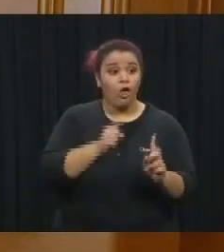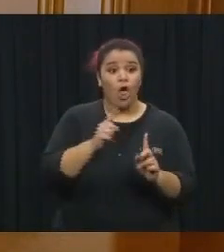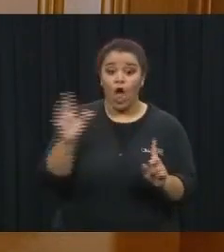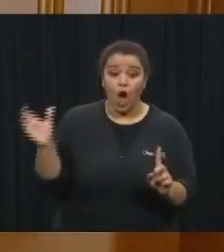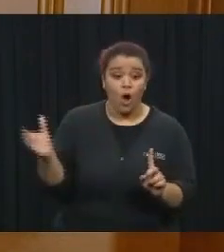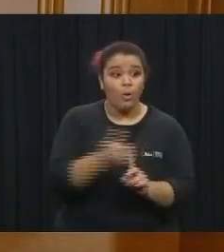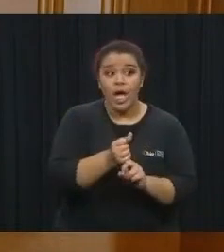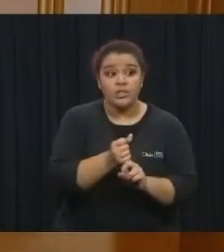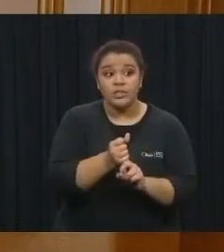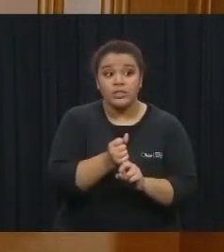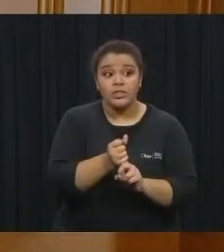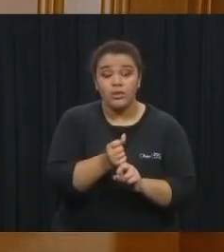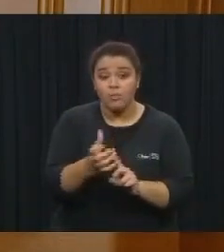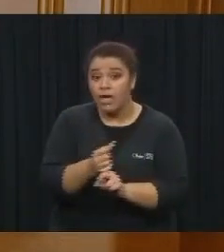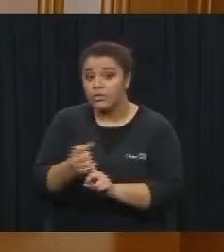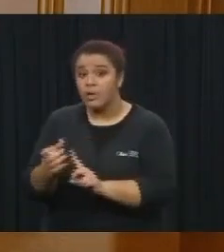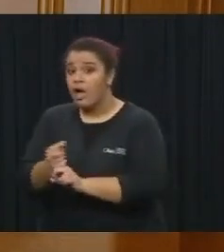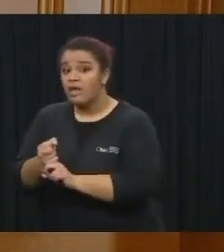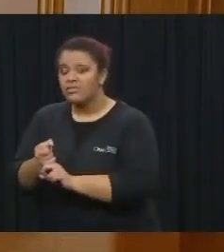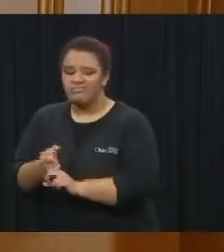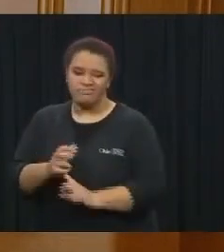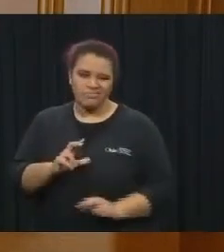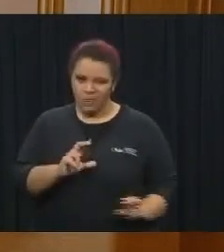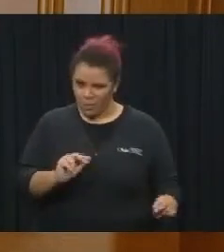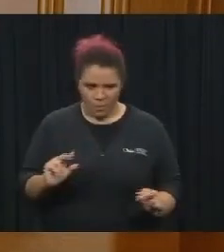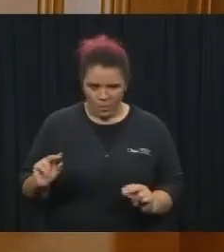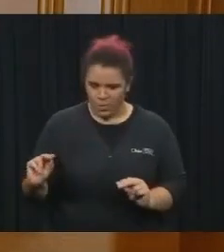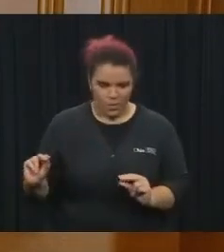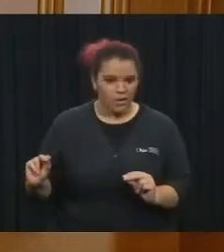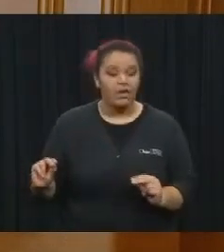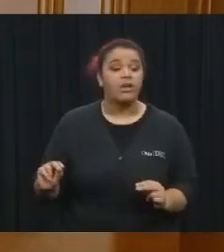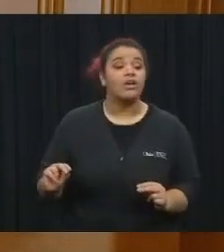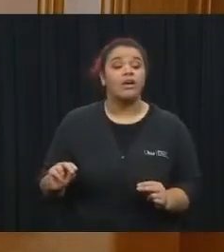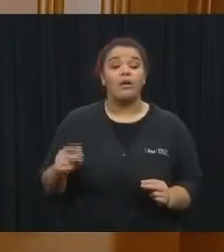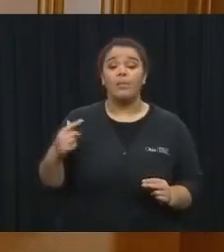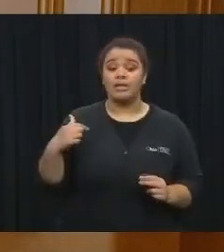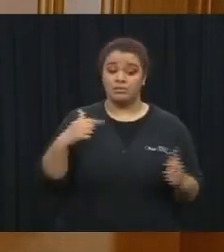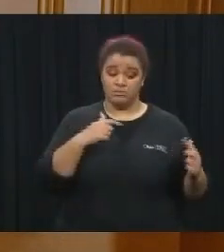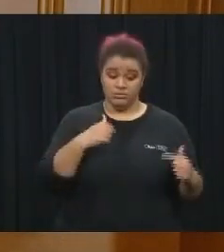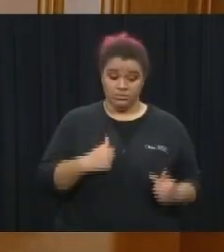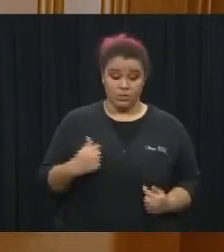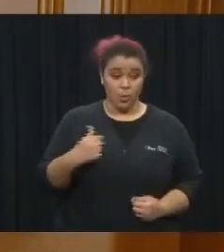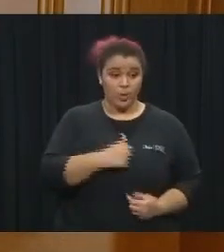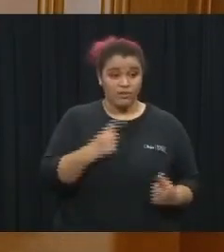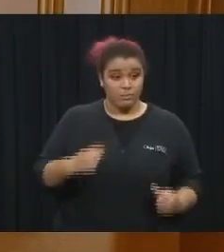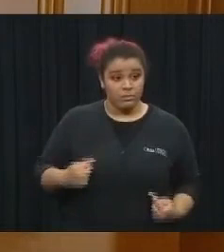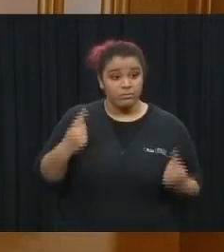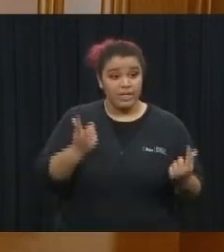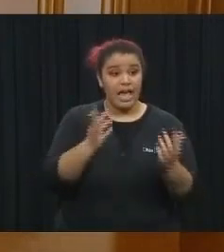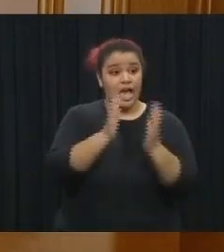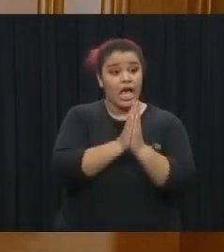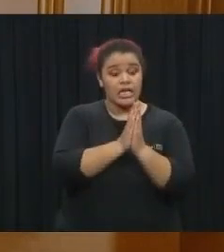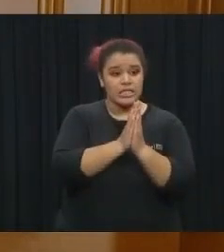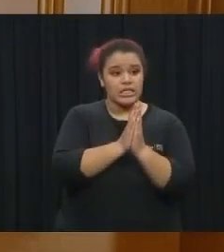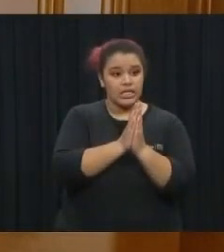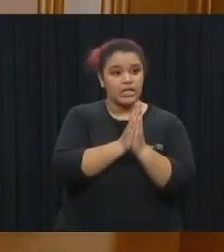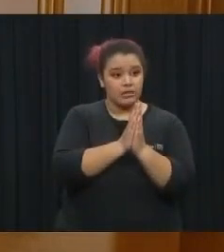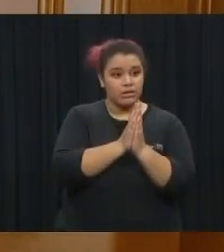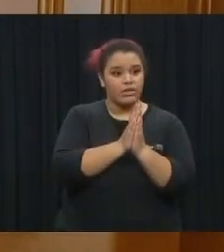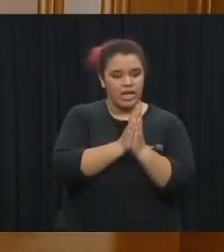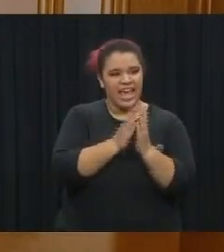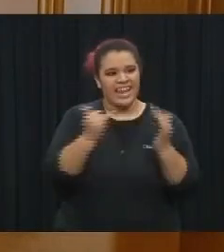What we're asking people to do, and what we're now telling them to do, is what we have been asking them to do. I would,